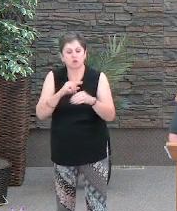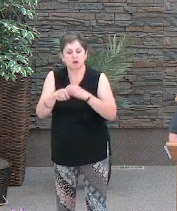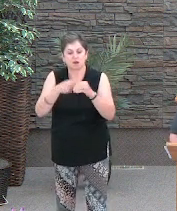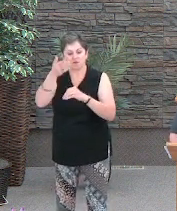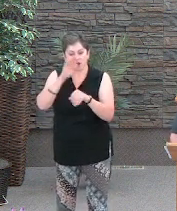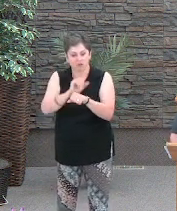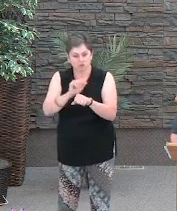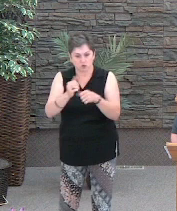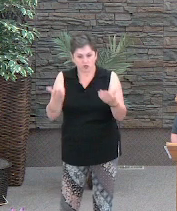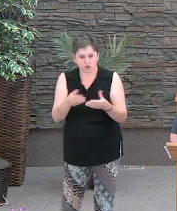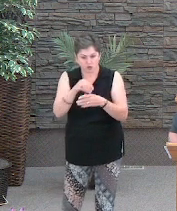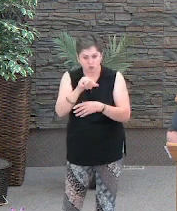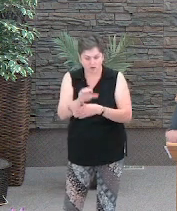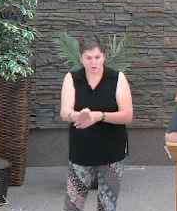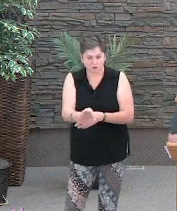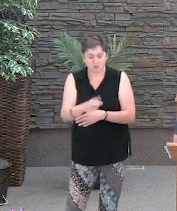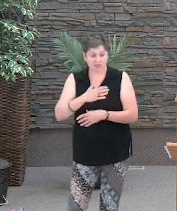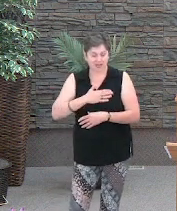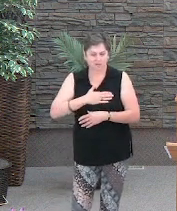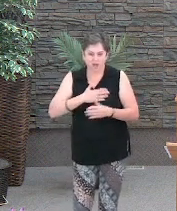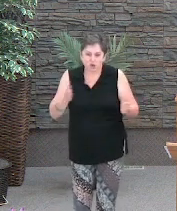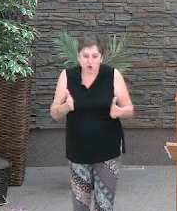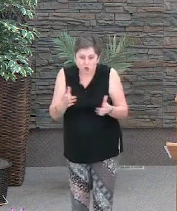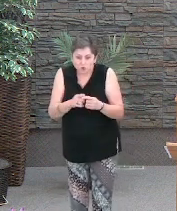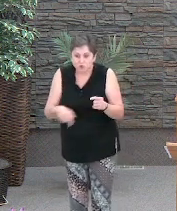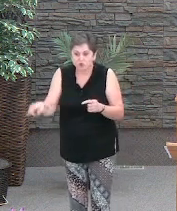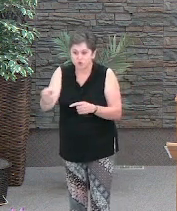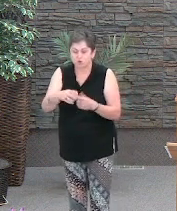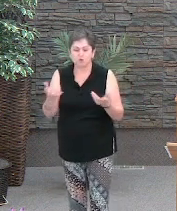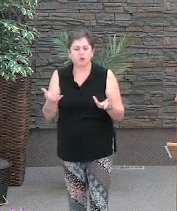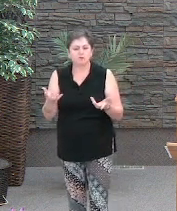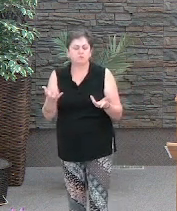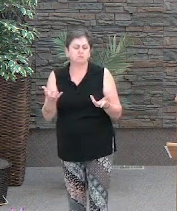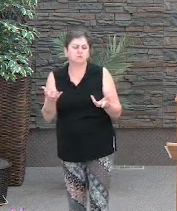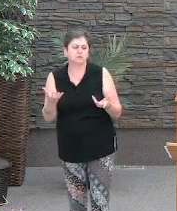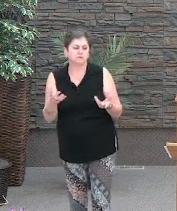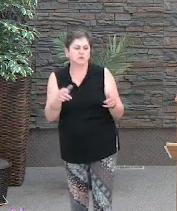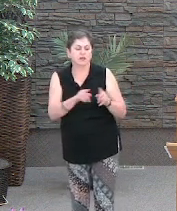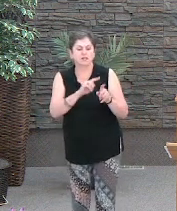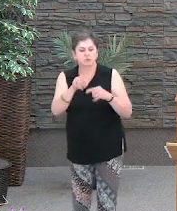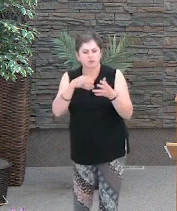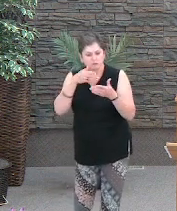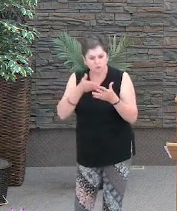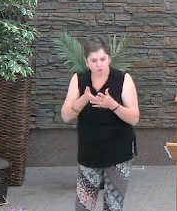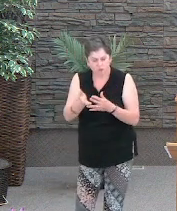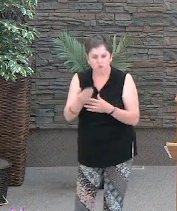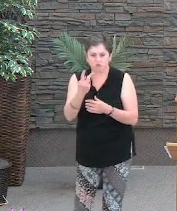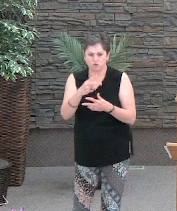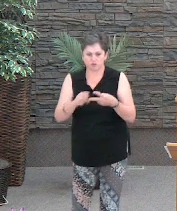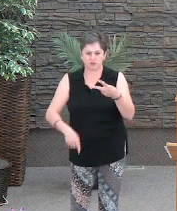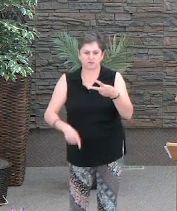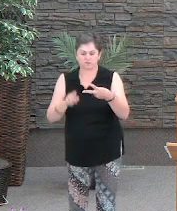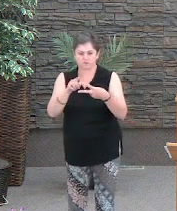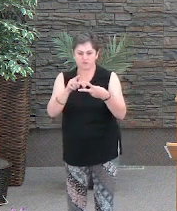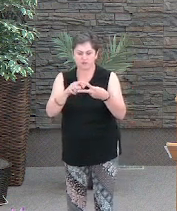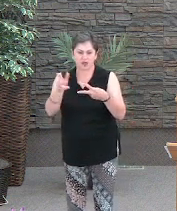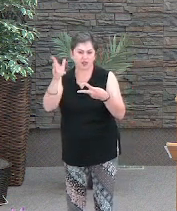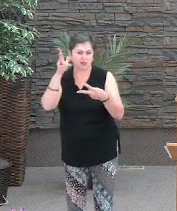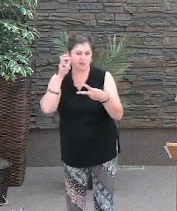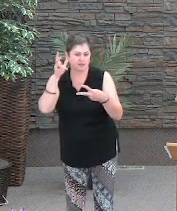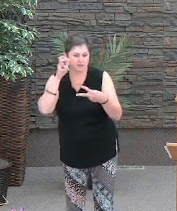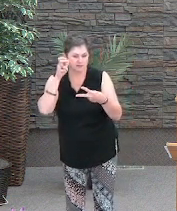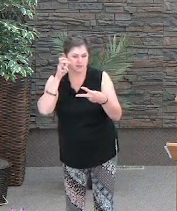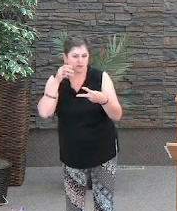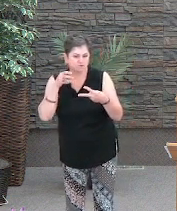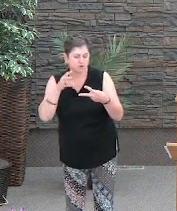God's work here in Great Falls. And my encouragement to you is this. As we go through two things. Number one, listen for the way that